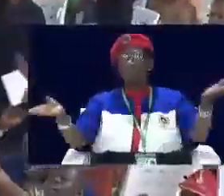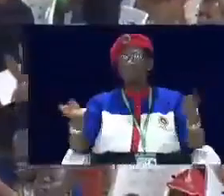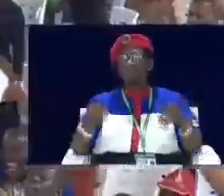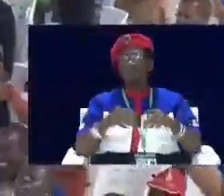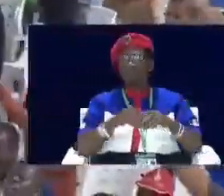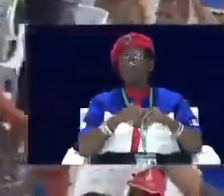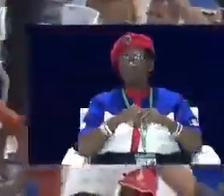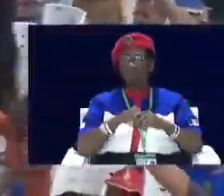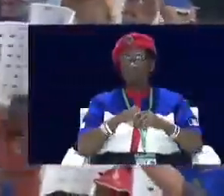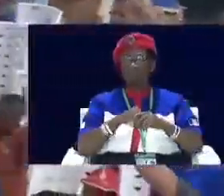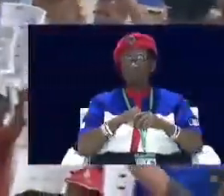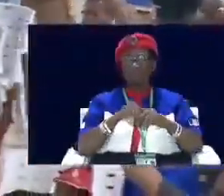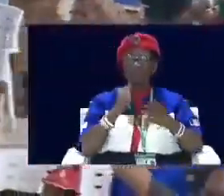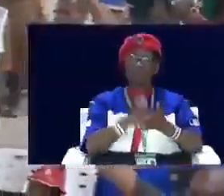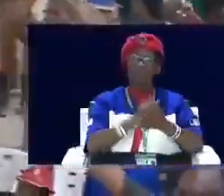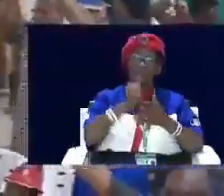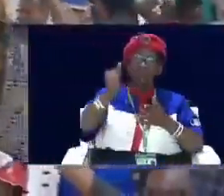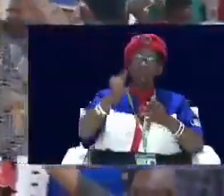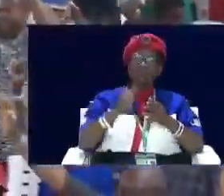Amen.